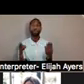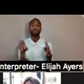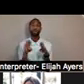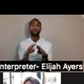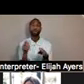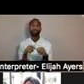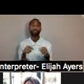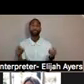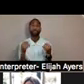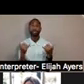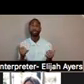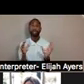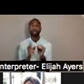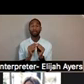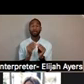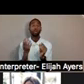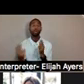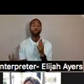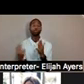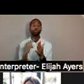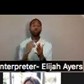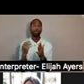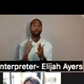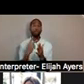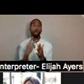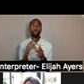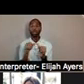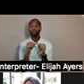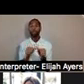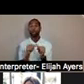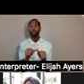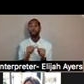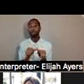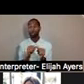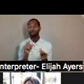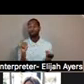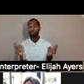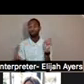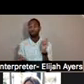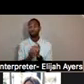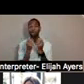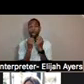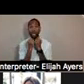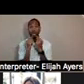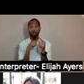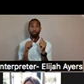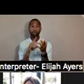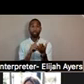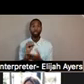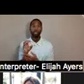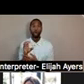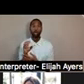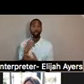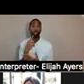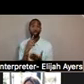today, we also wanted to revisit this kind of ongoing, ever-evolving Care Maybe document that we've